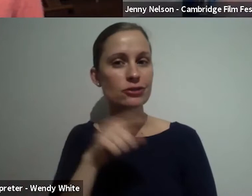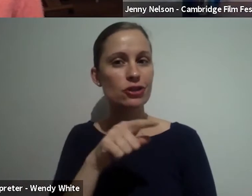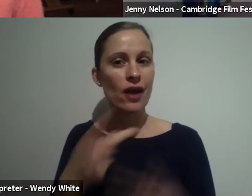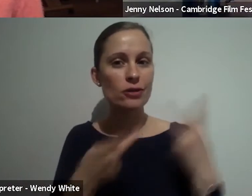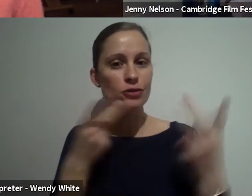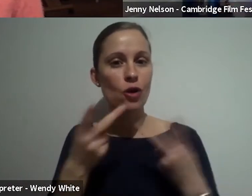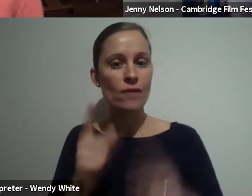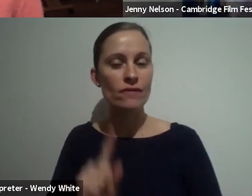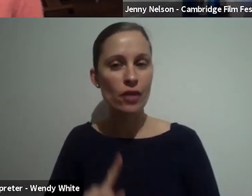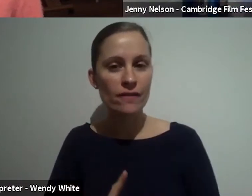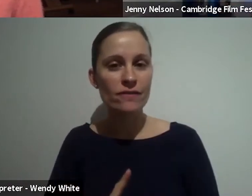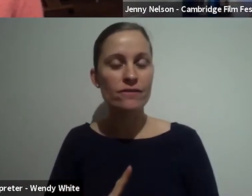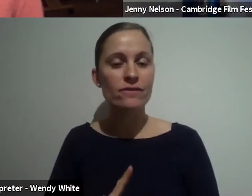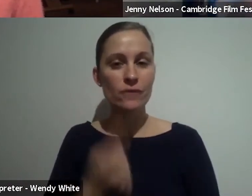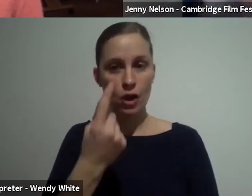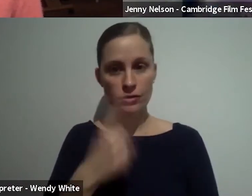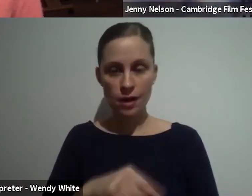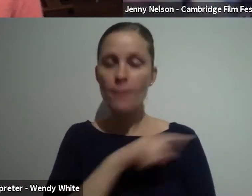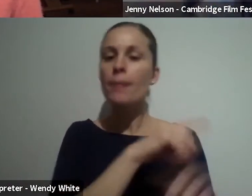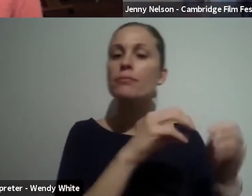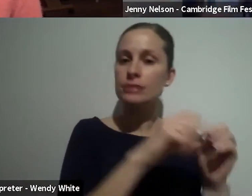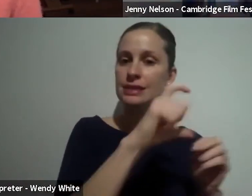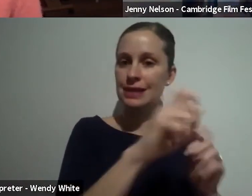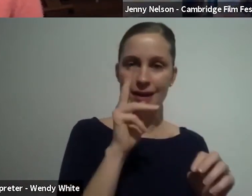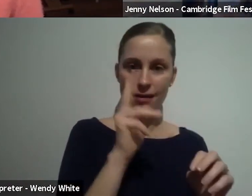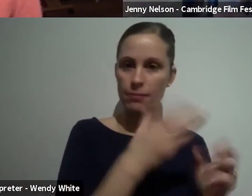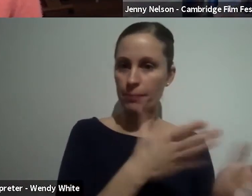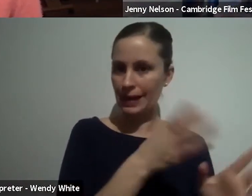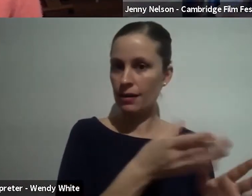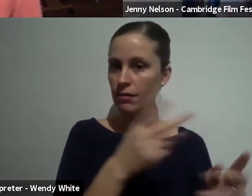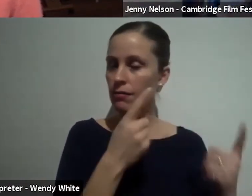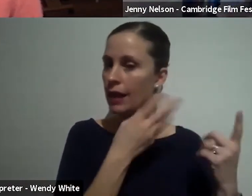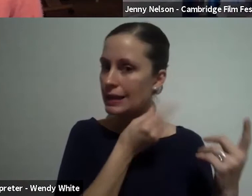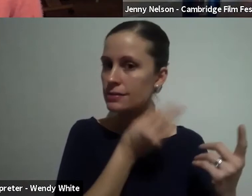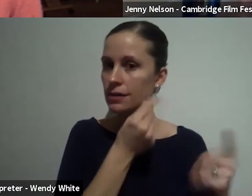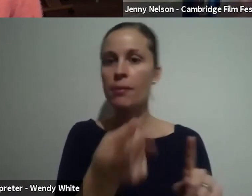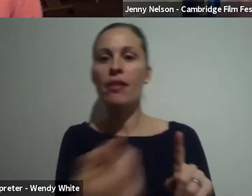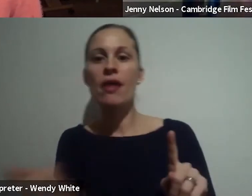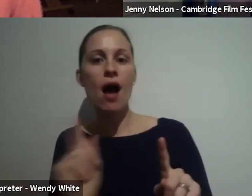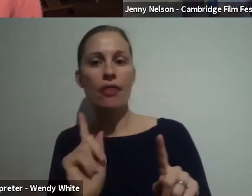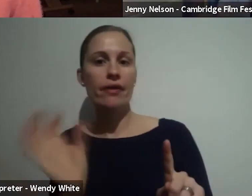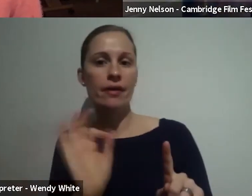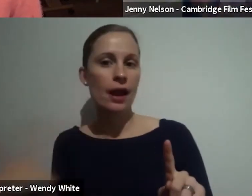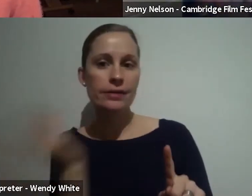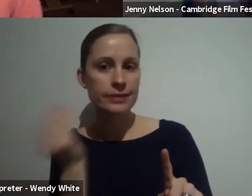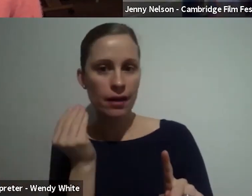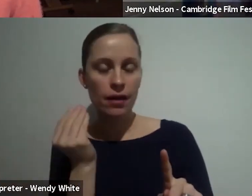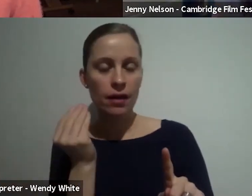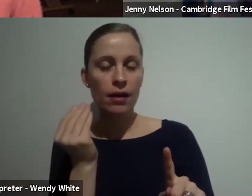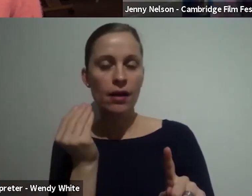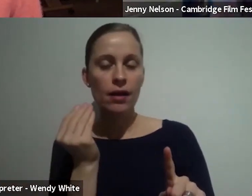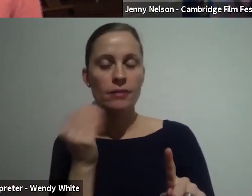I mean, Brisa and Celia have already heard it, but the other girls haven't. And I thought it was